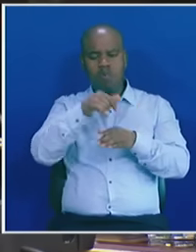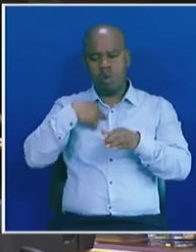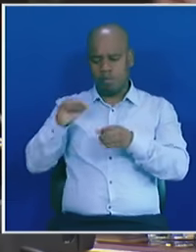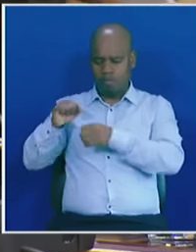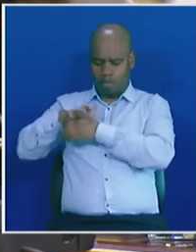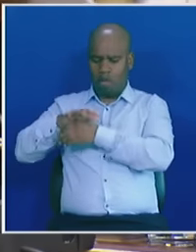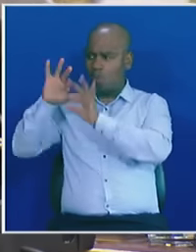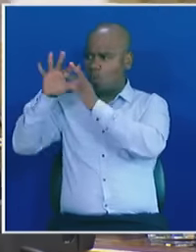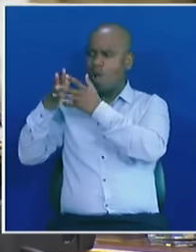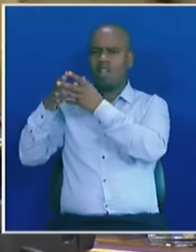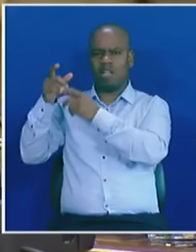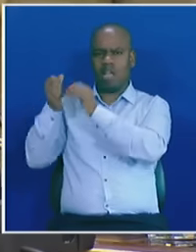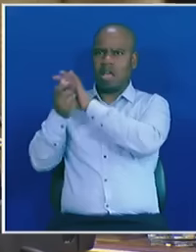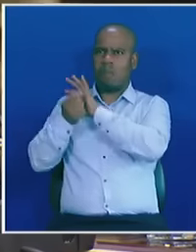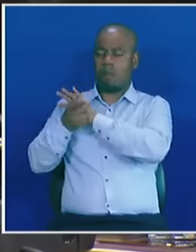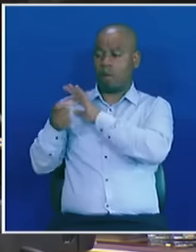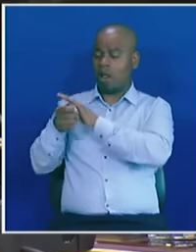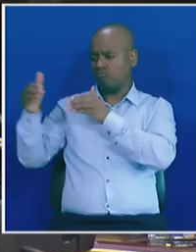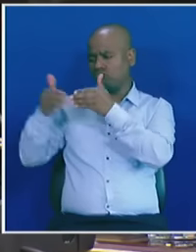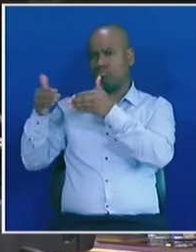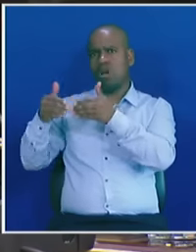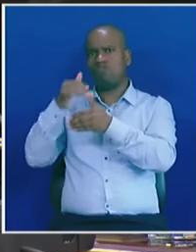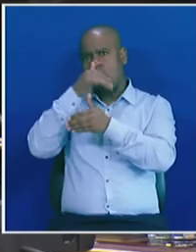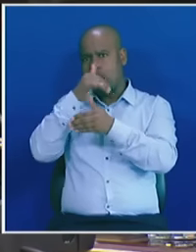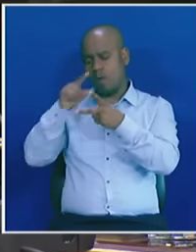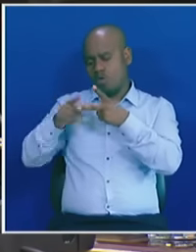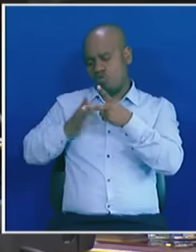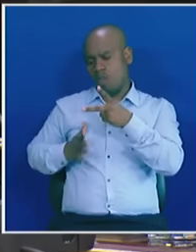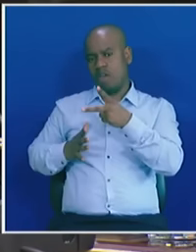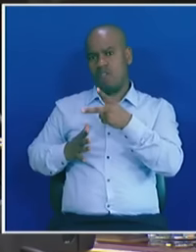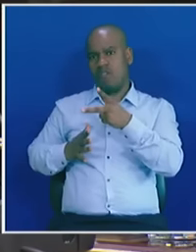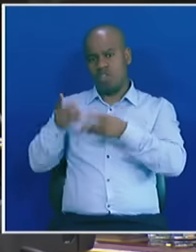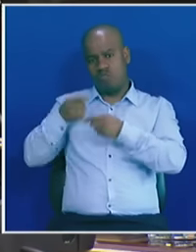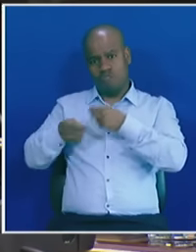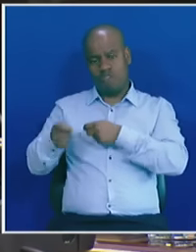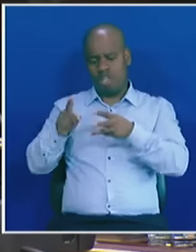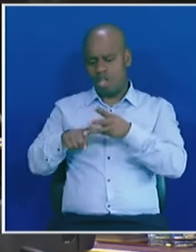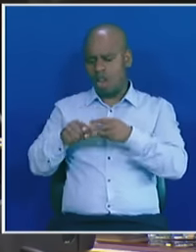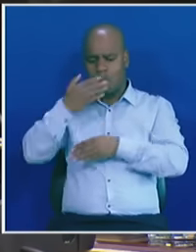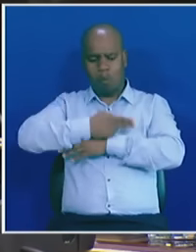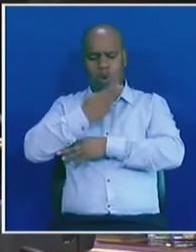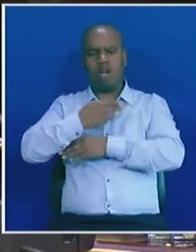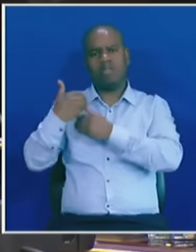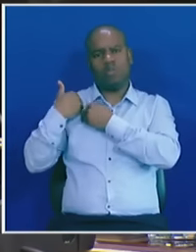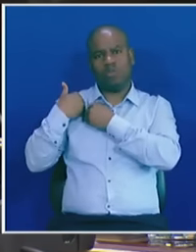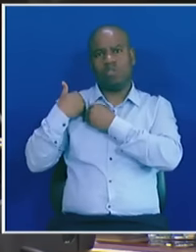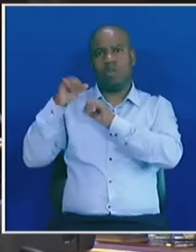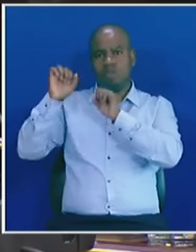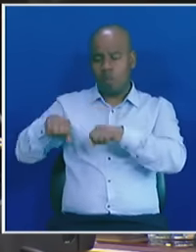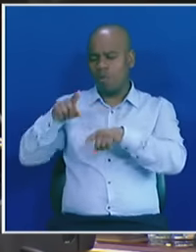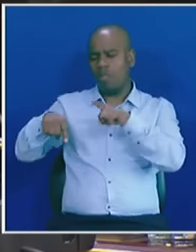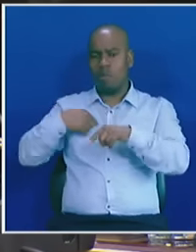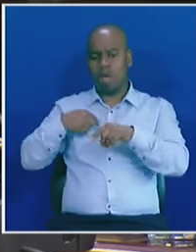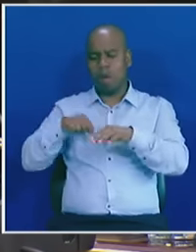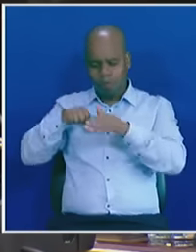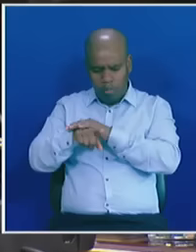emerging world trends such as organized crime, human trafficking, money laundering, border security, aviation security, and